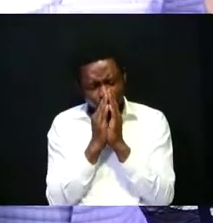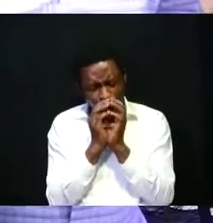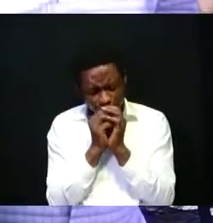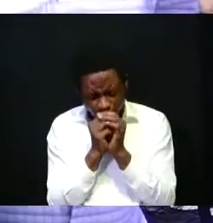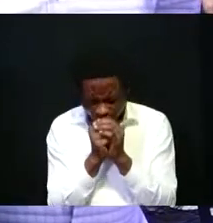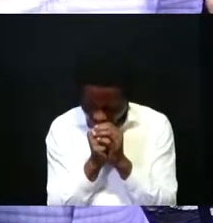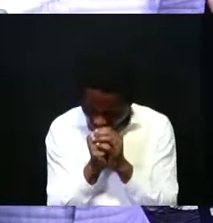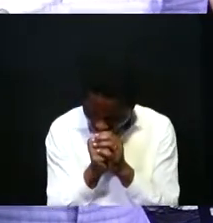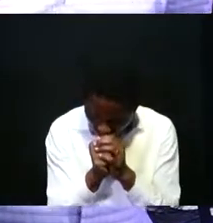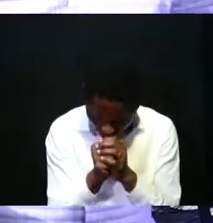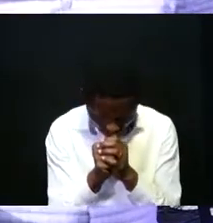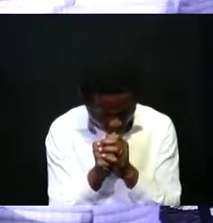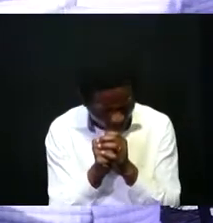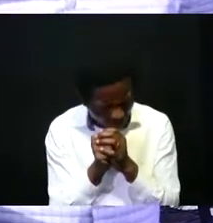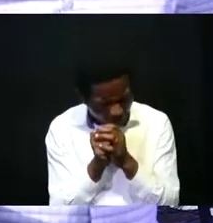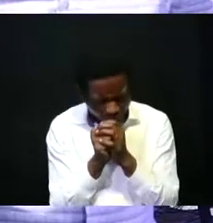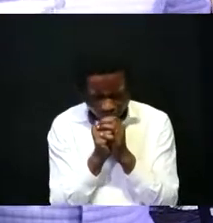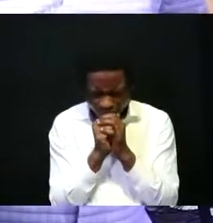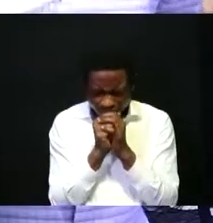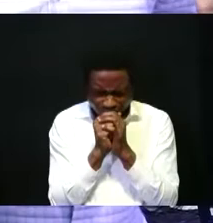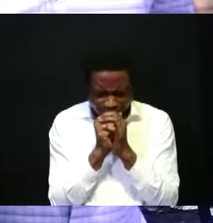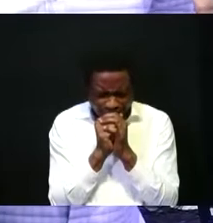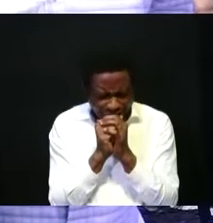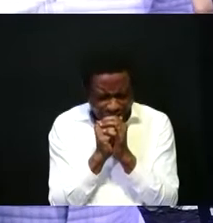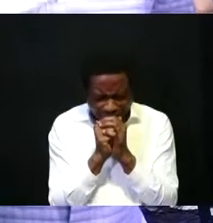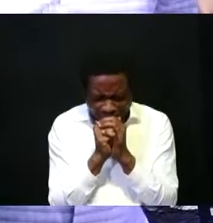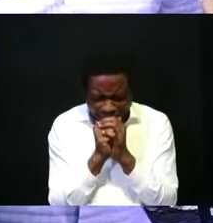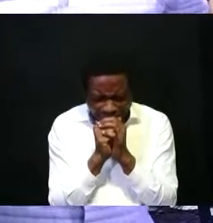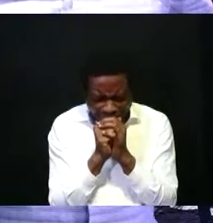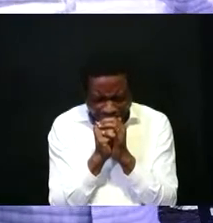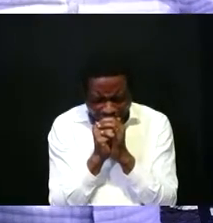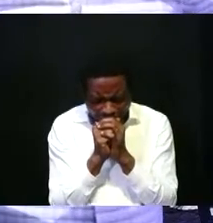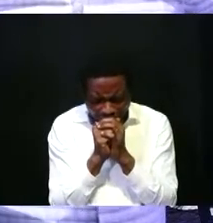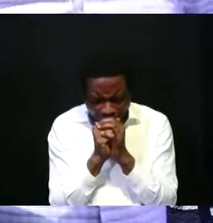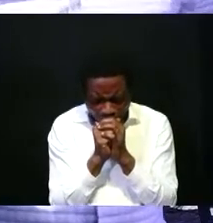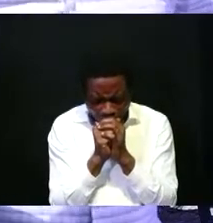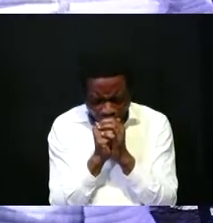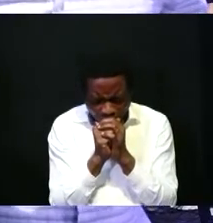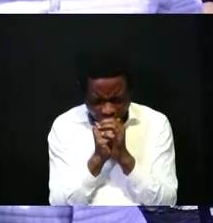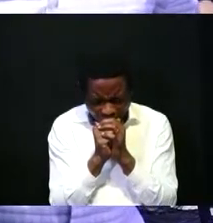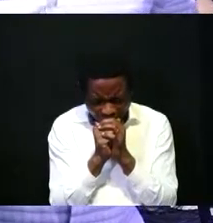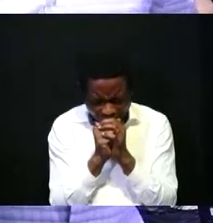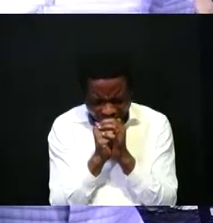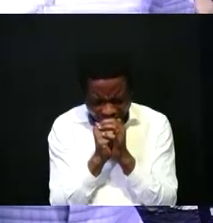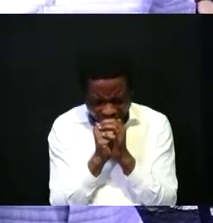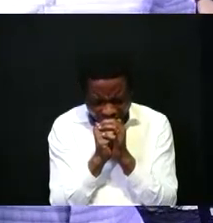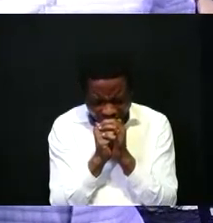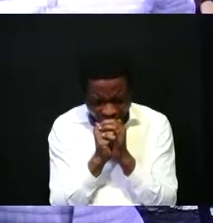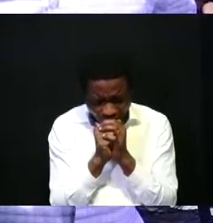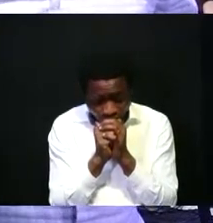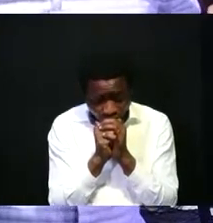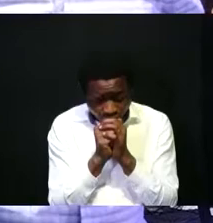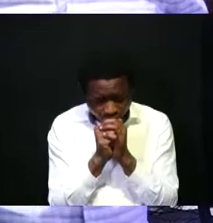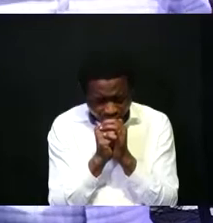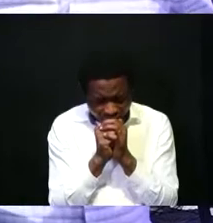honor. We lift up your name on high, King of Kings and Lord of Lords. There is none holy as you. There is none that can be